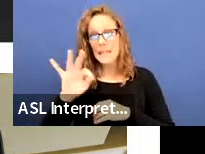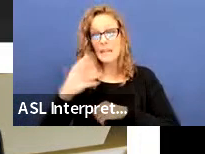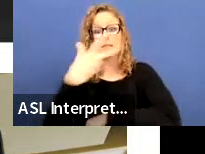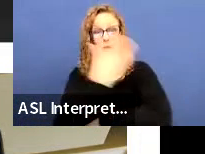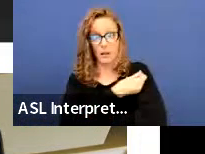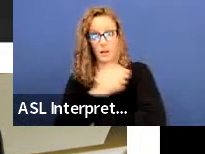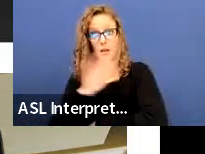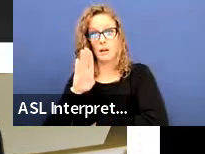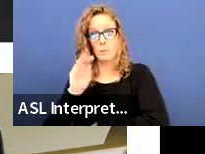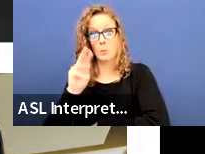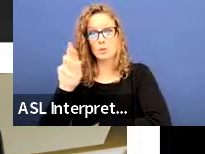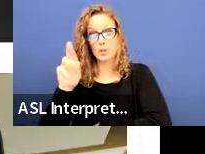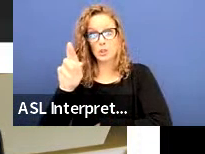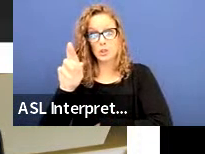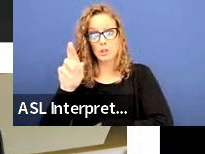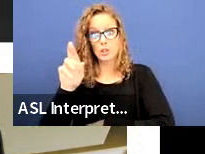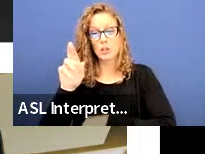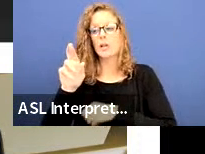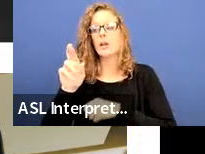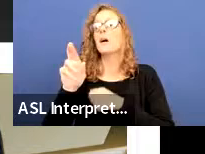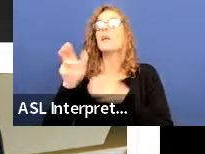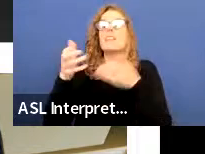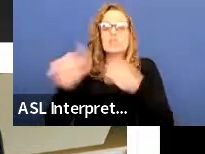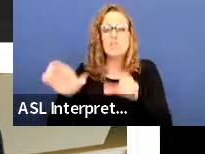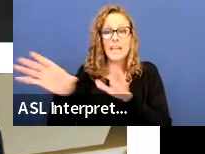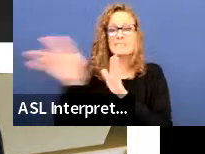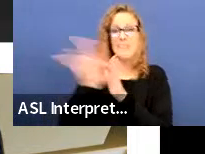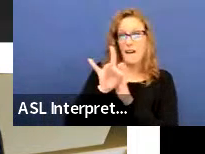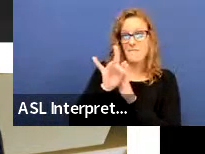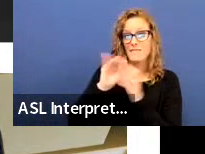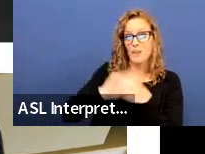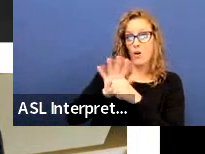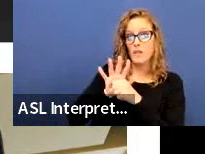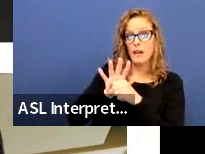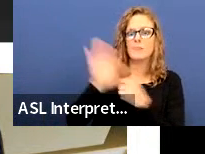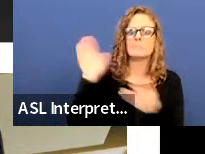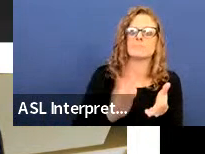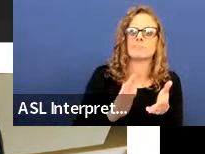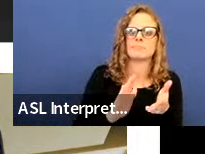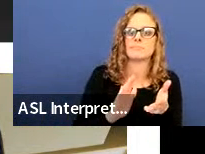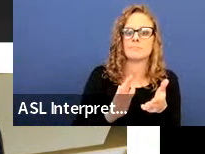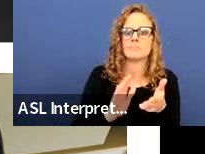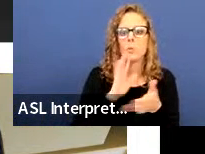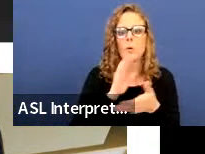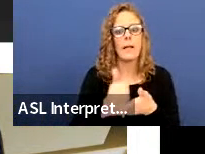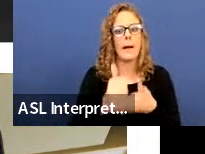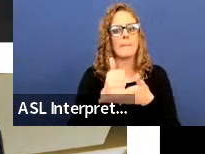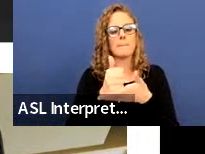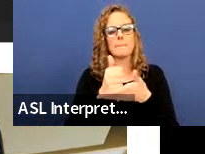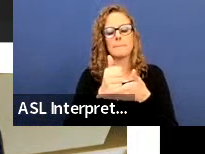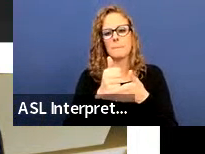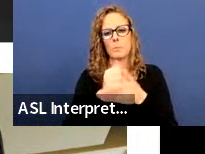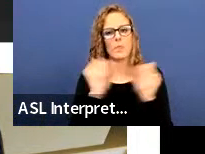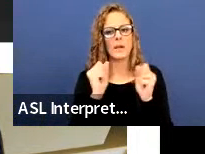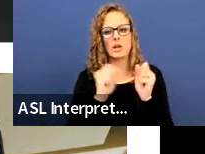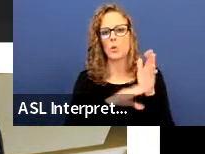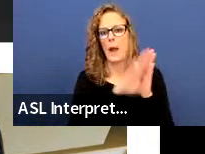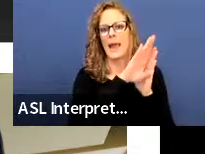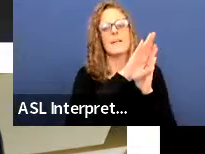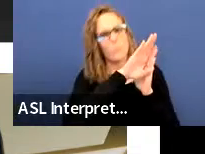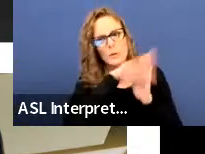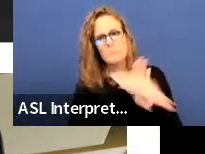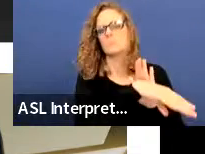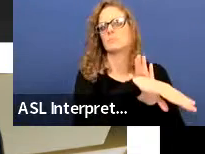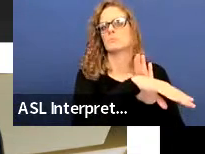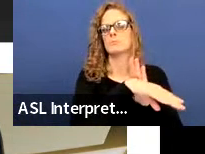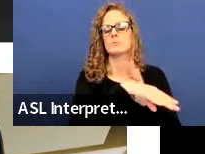reduce the risk of infection. That's going to really put a dent in any winter wave here. That's why I signed up for mine today. I just, got to practice